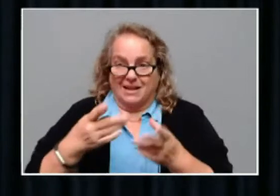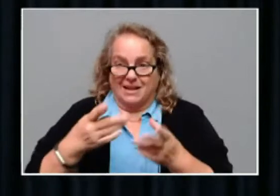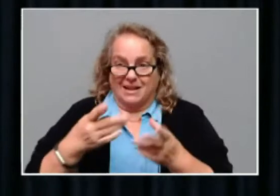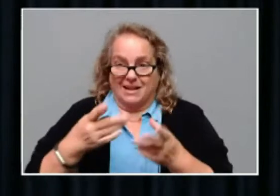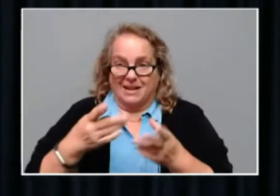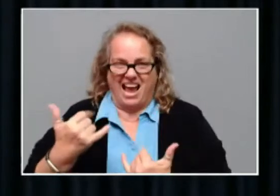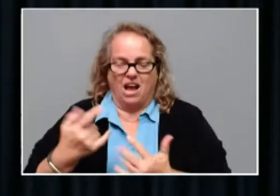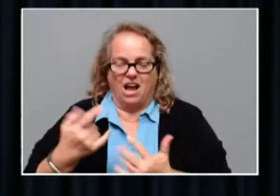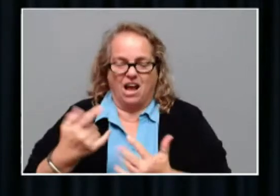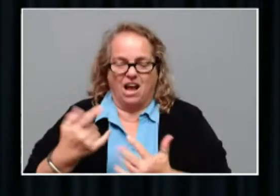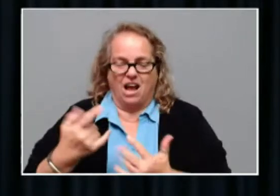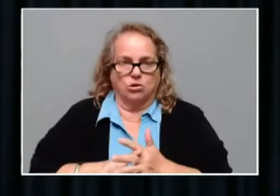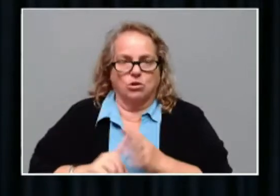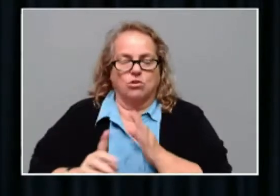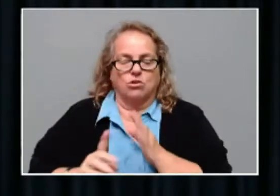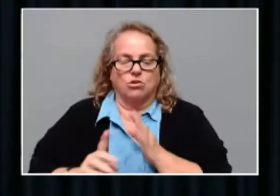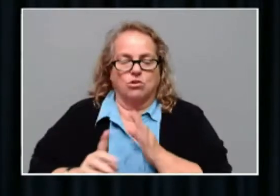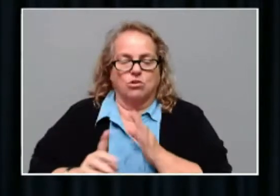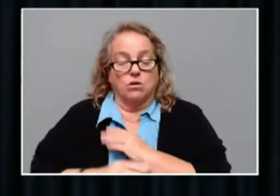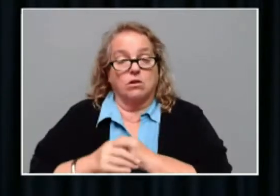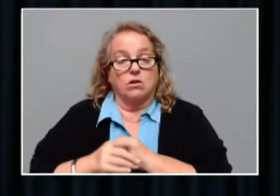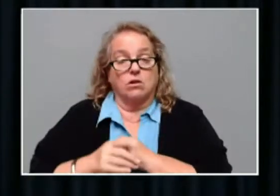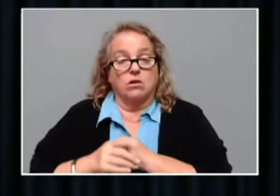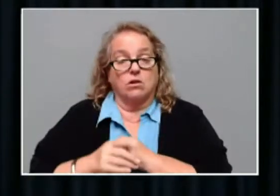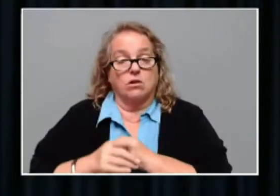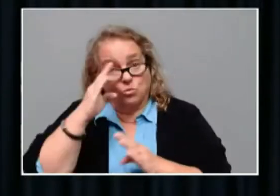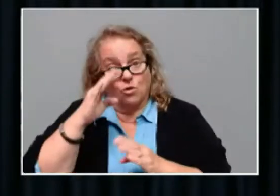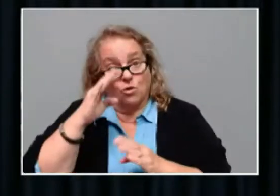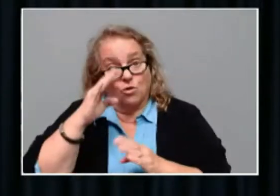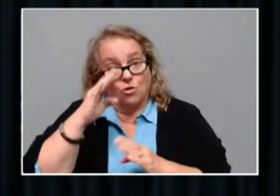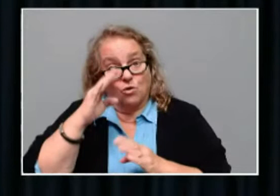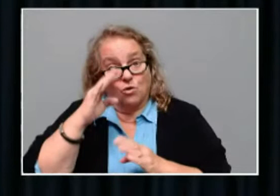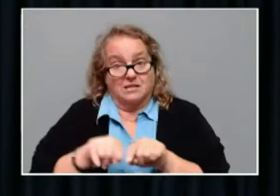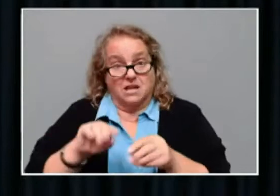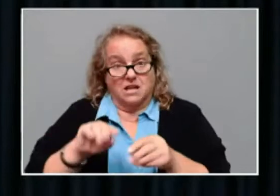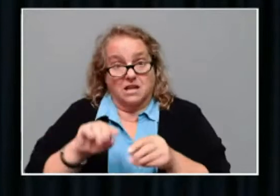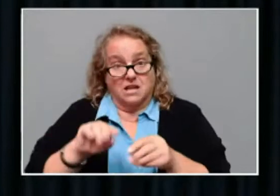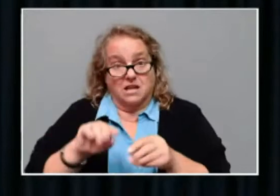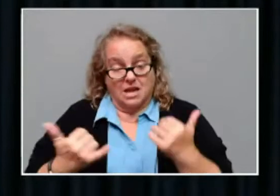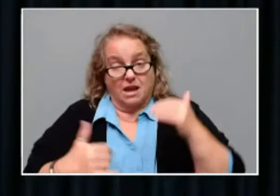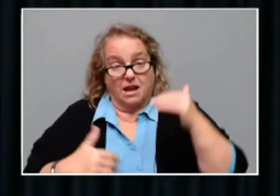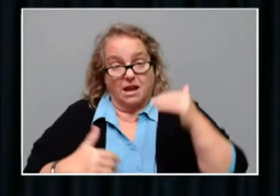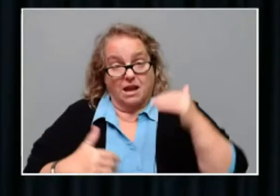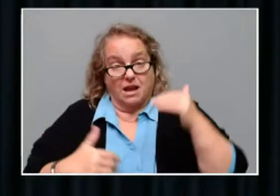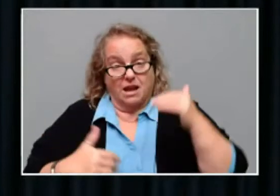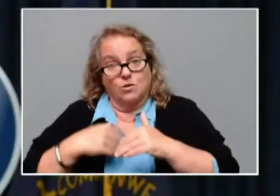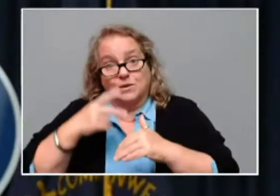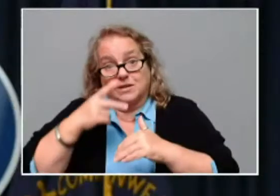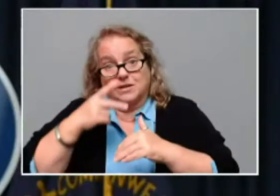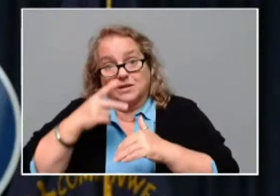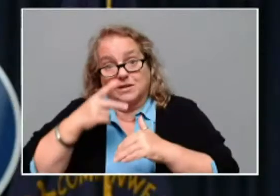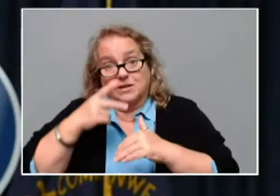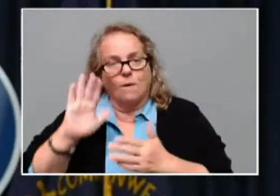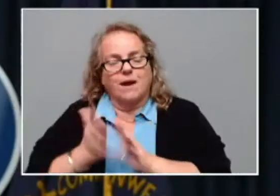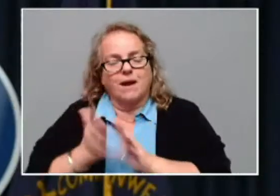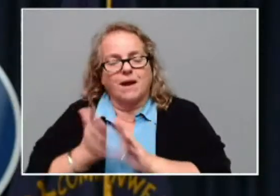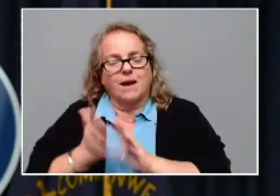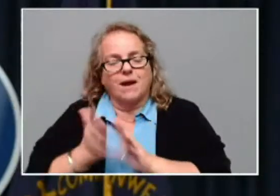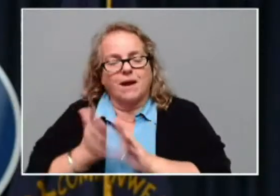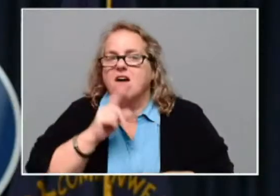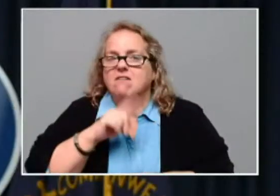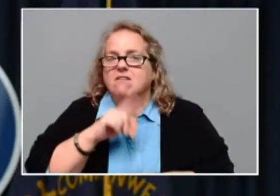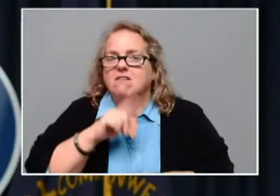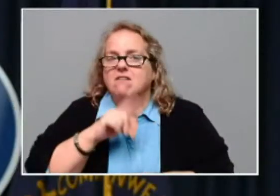adjust. Are you worried that as numbers fall, as we've seen in other surges, that there becomes a false sense of security? And what